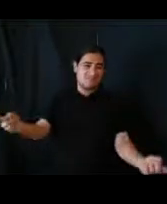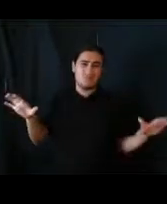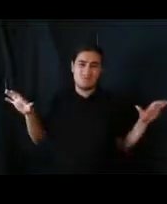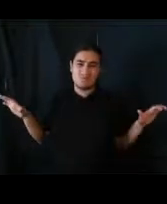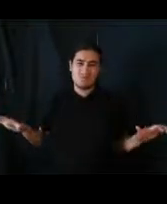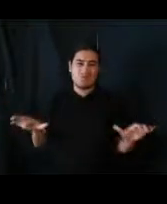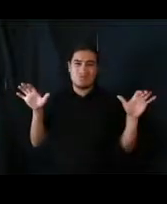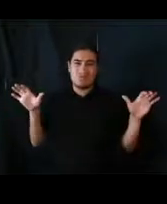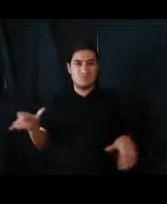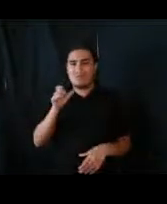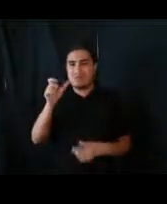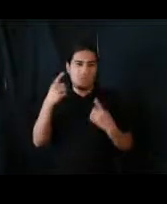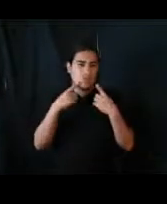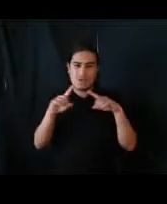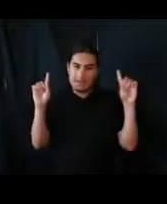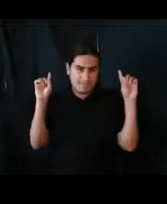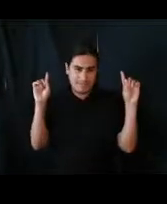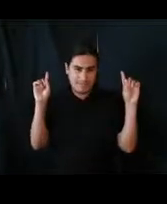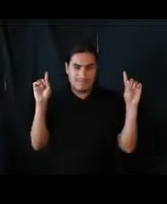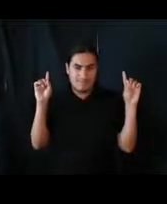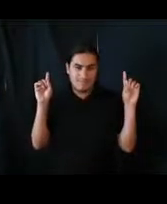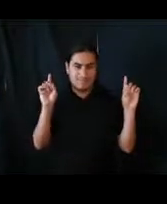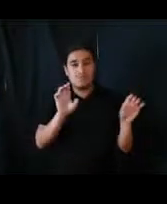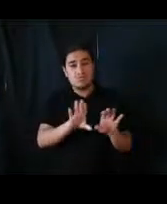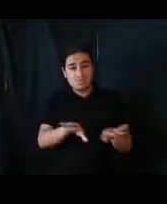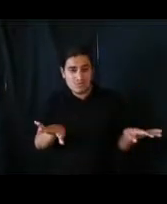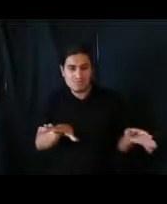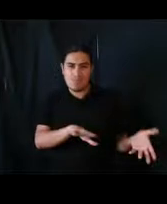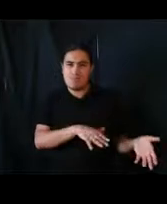working children are dying